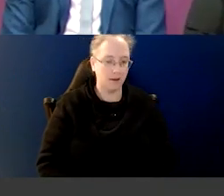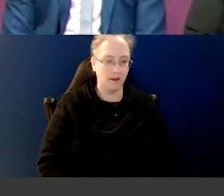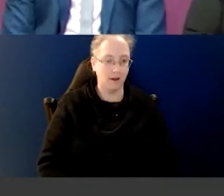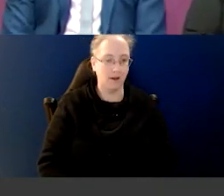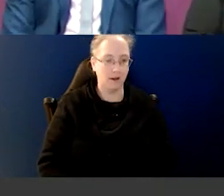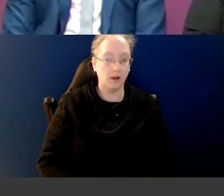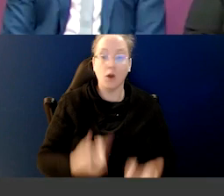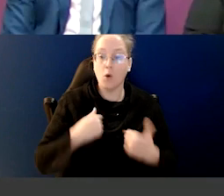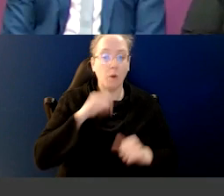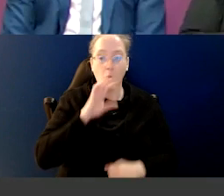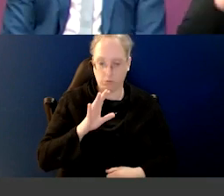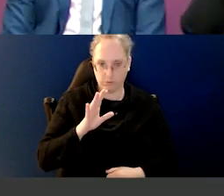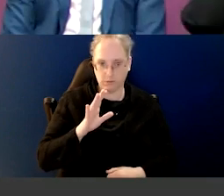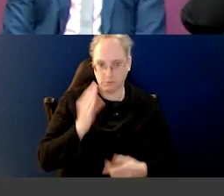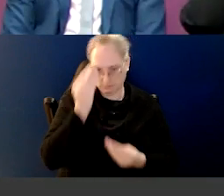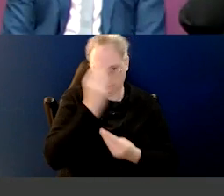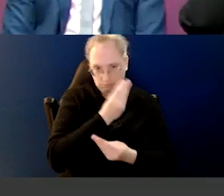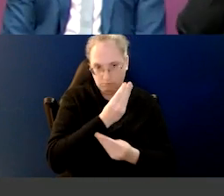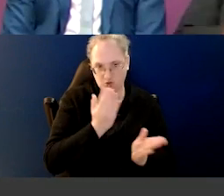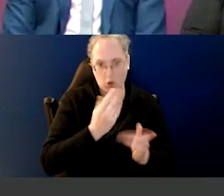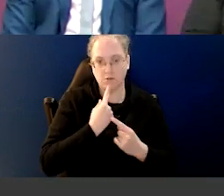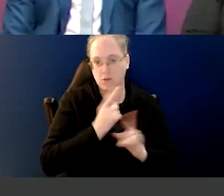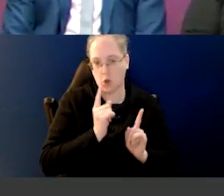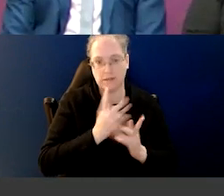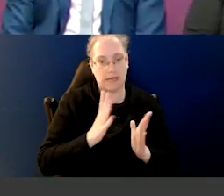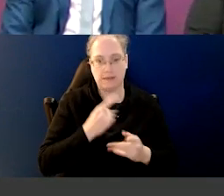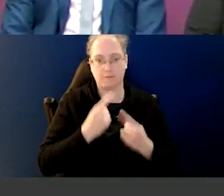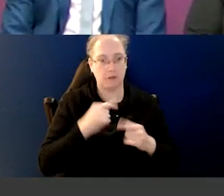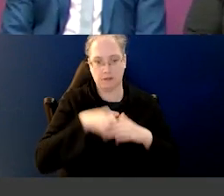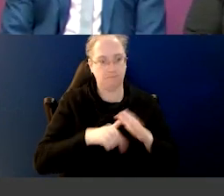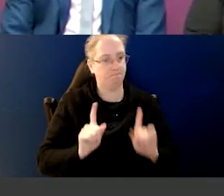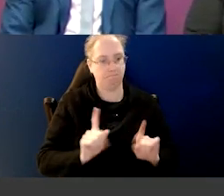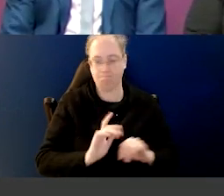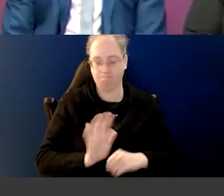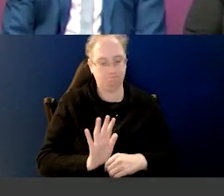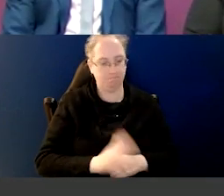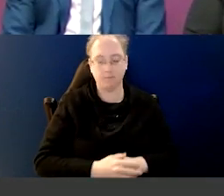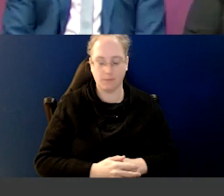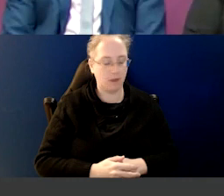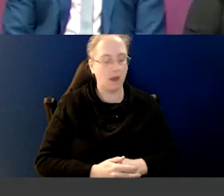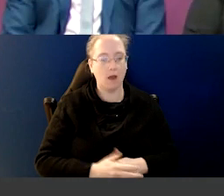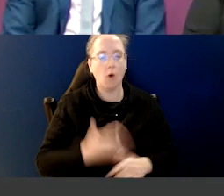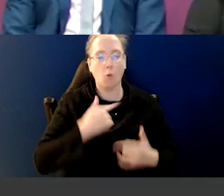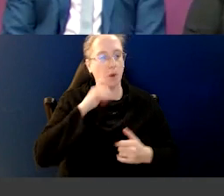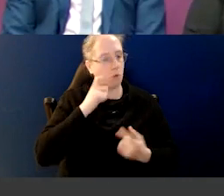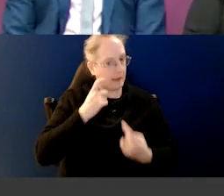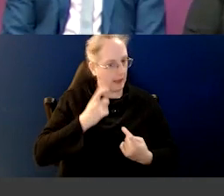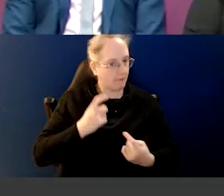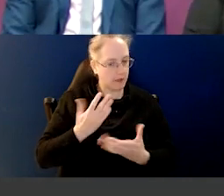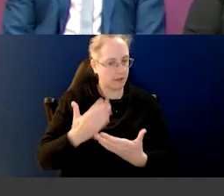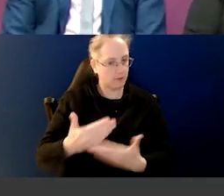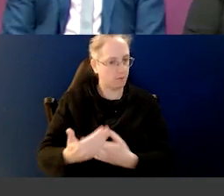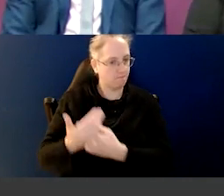We won't disclose details. We will take care to